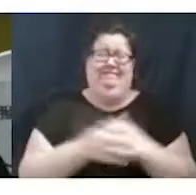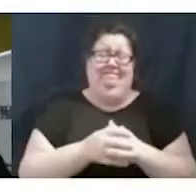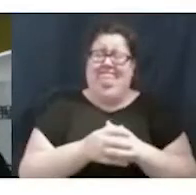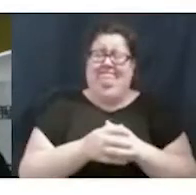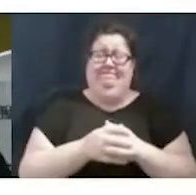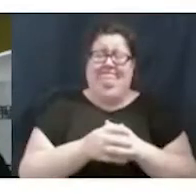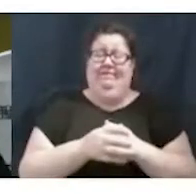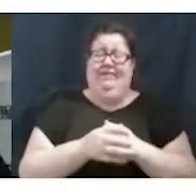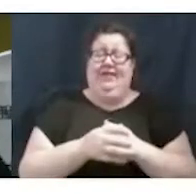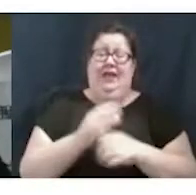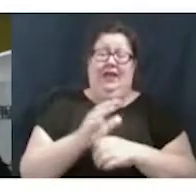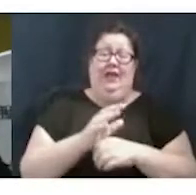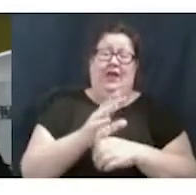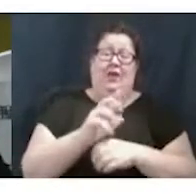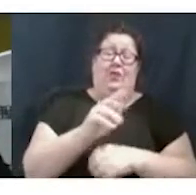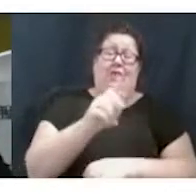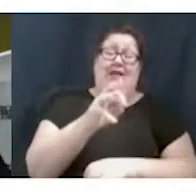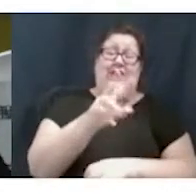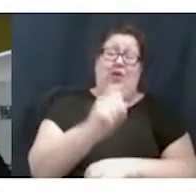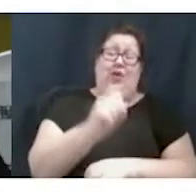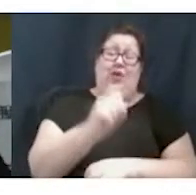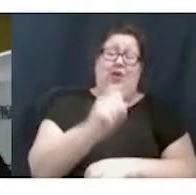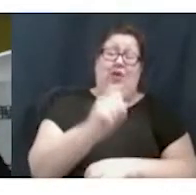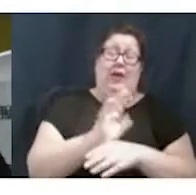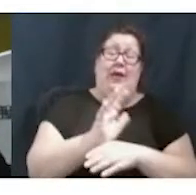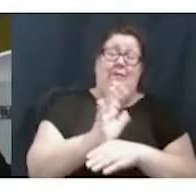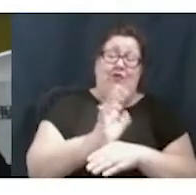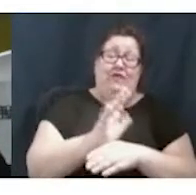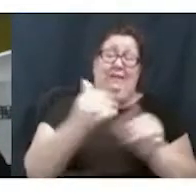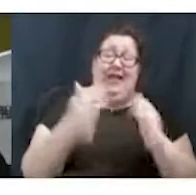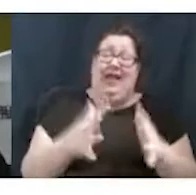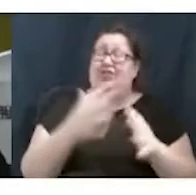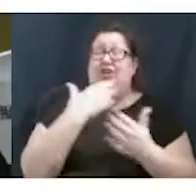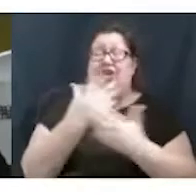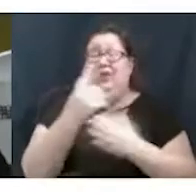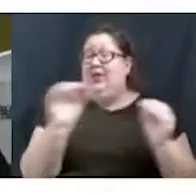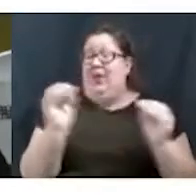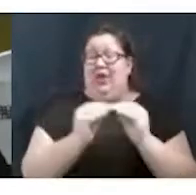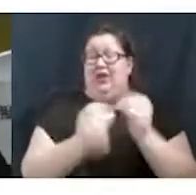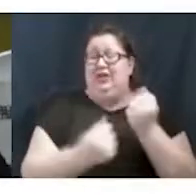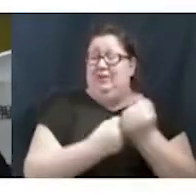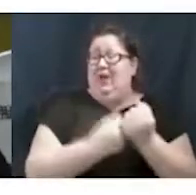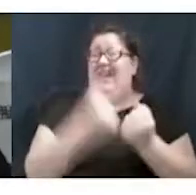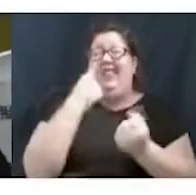Movie Player, Windows Movie Player is a good one that's no longer supported, but I believe there might be an online version of that